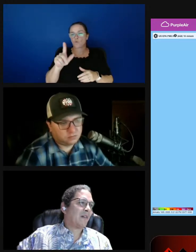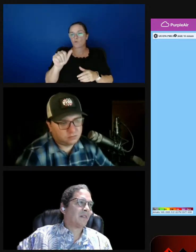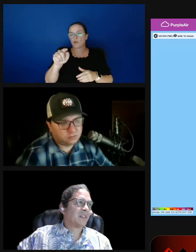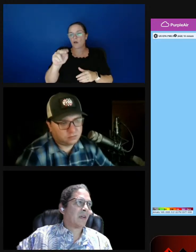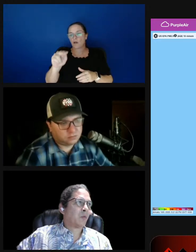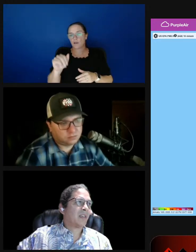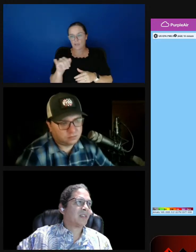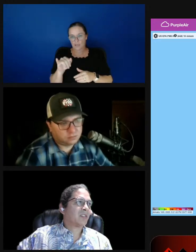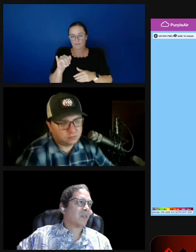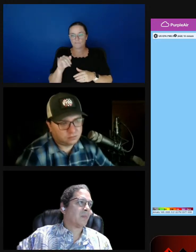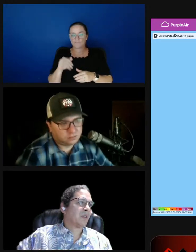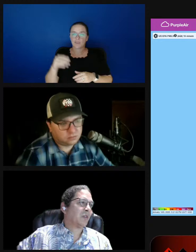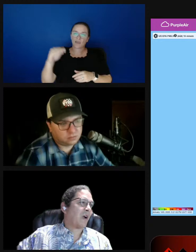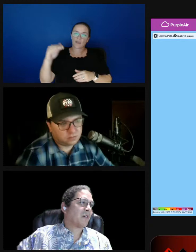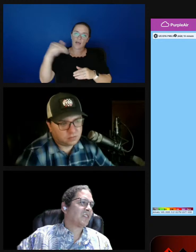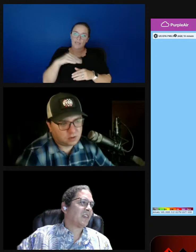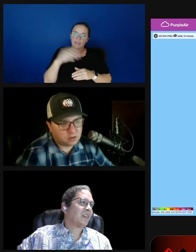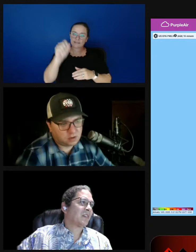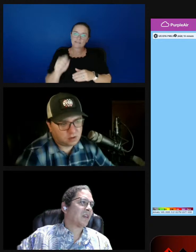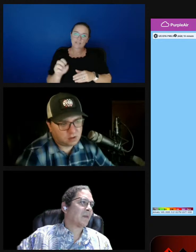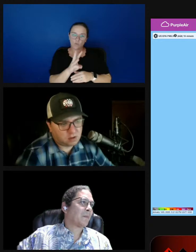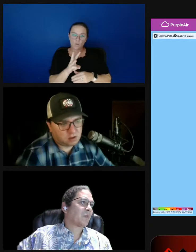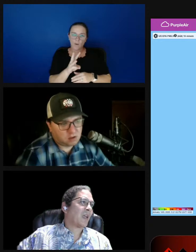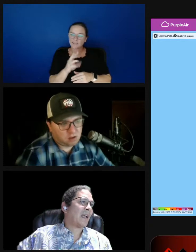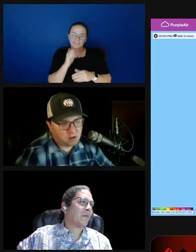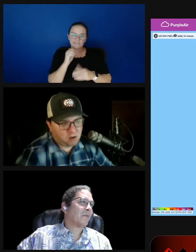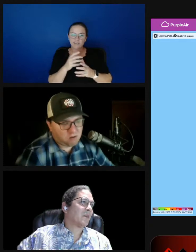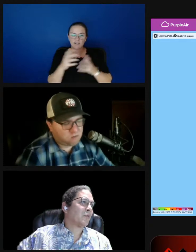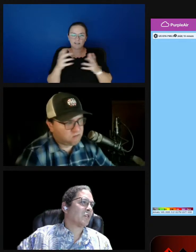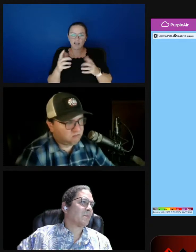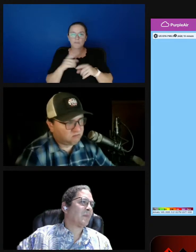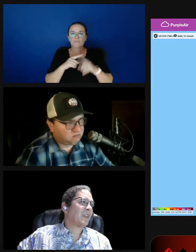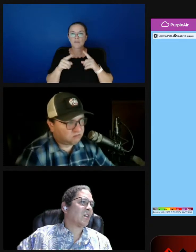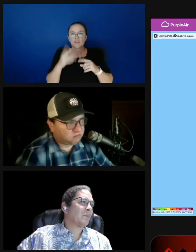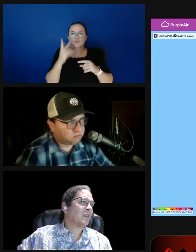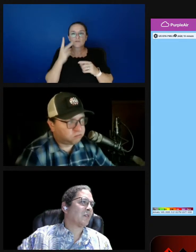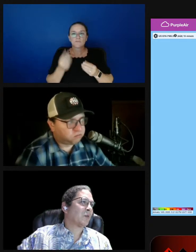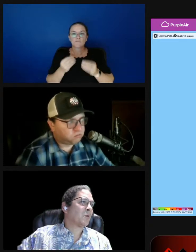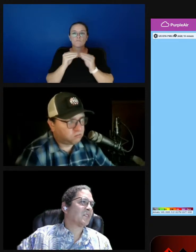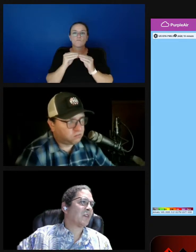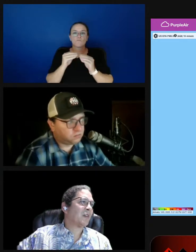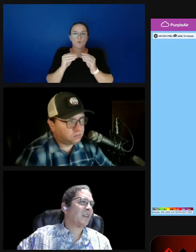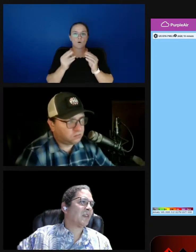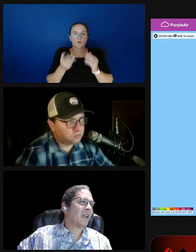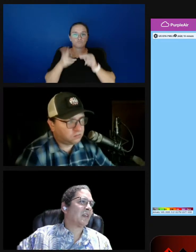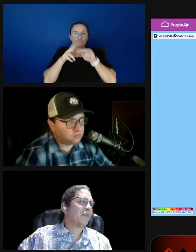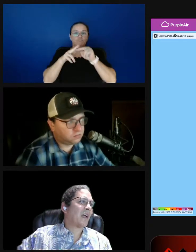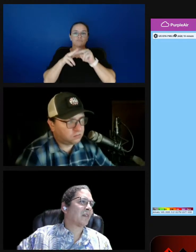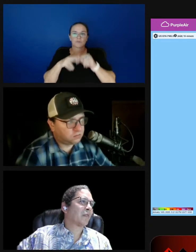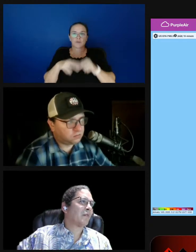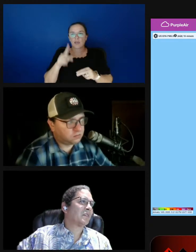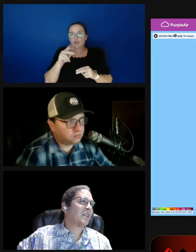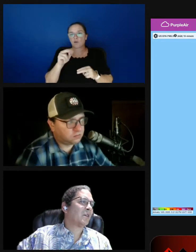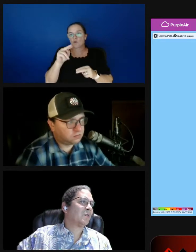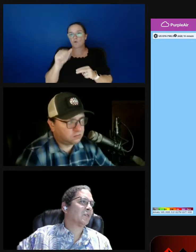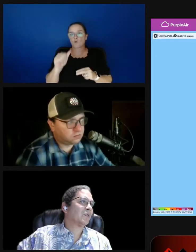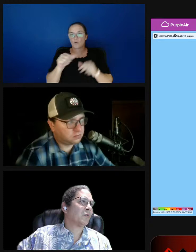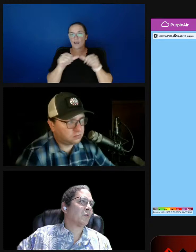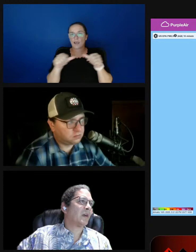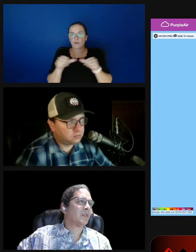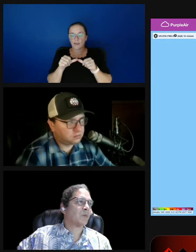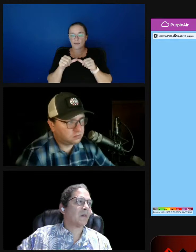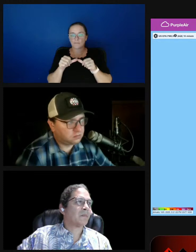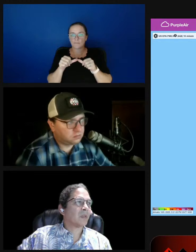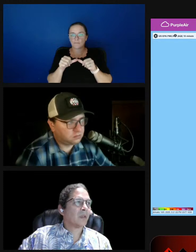many right now in the southwest, but you are seeing higher numbers picking up here in the Kona side already, and in fact throughout the saddle and